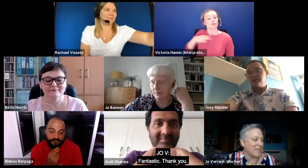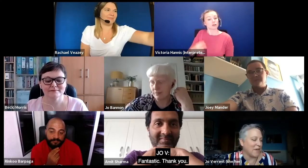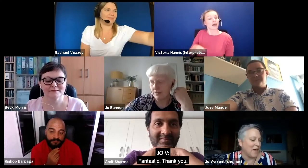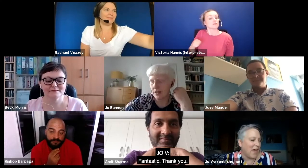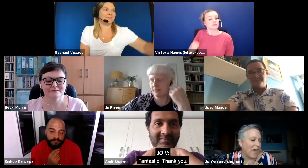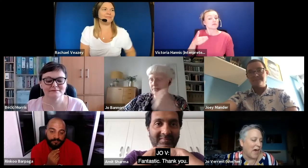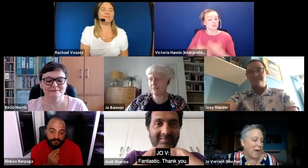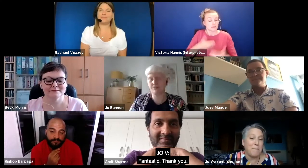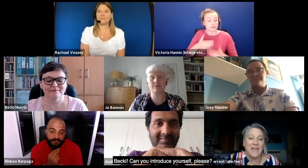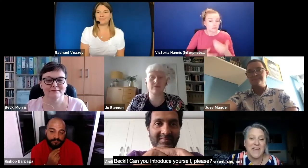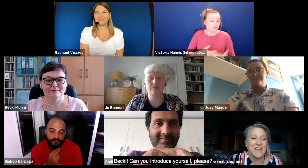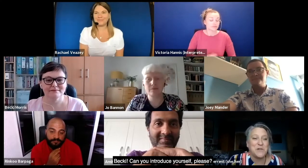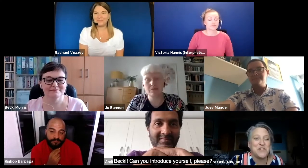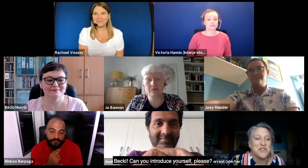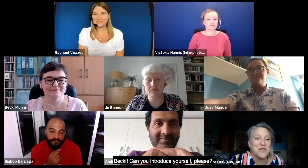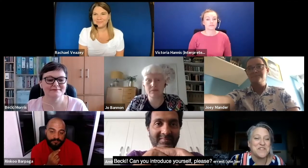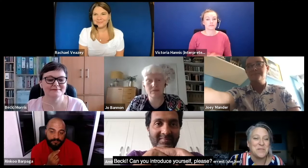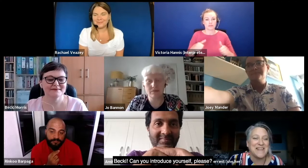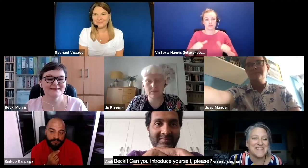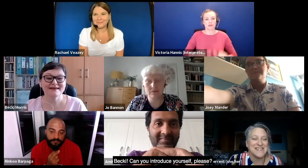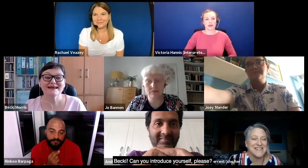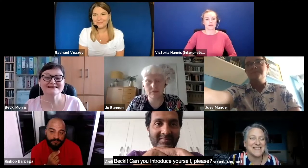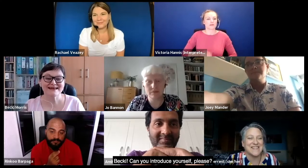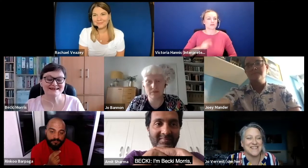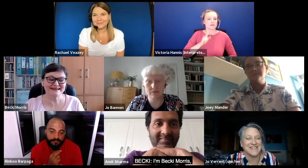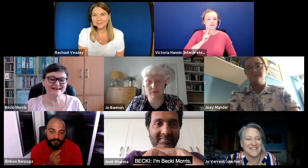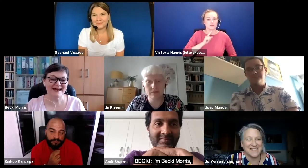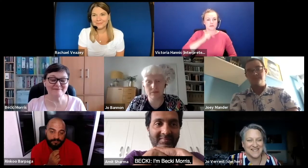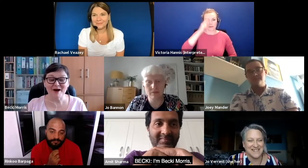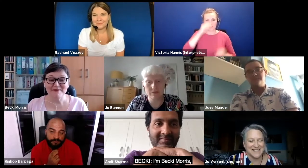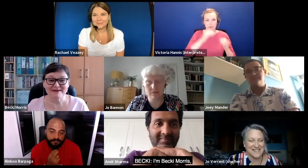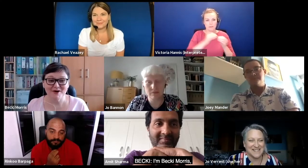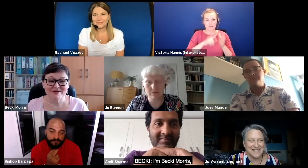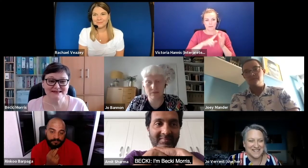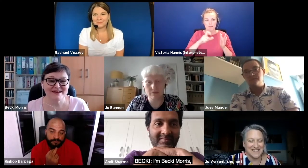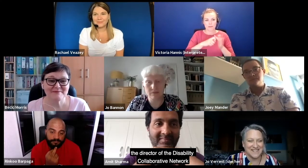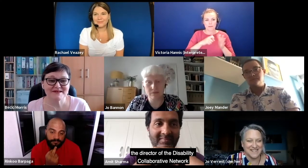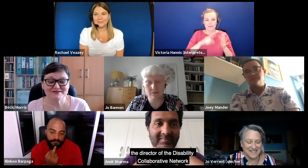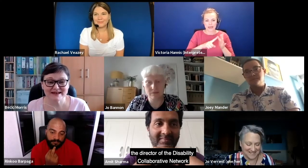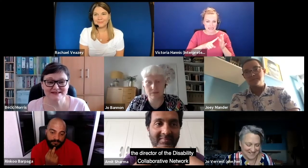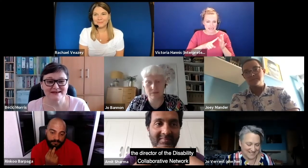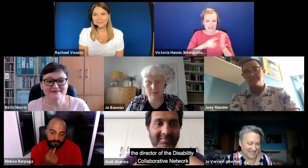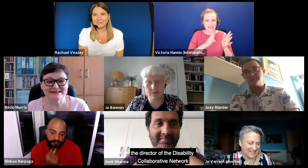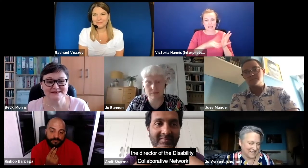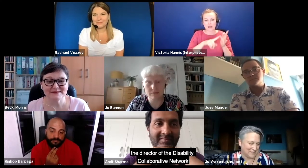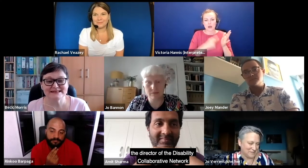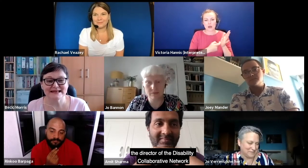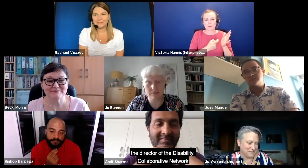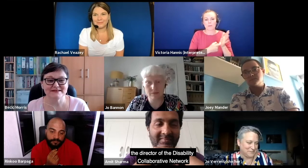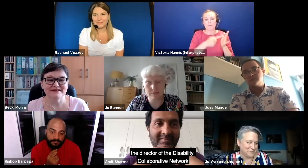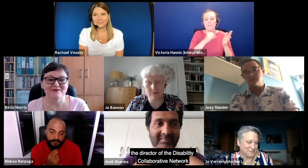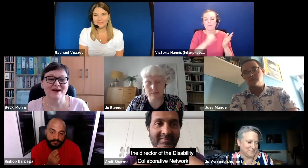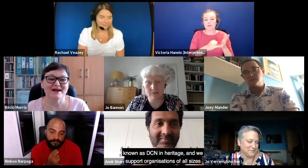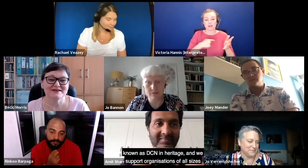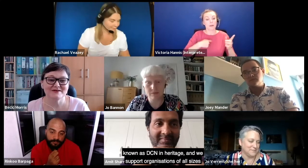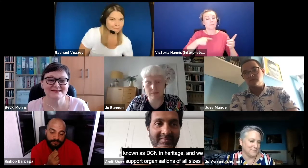Fantastic, thank you. Becki, can you introduce yourself, please? Certainly. I'm Becki Morris. I'm the director of the Disability